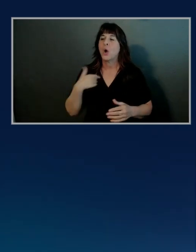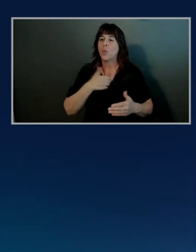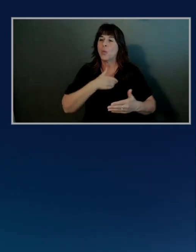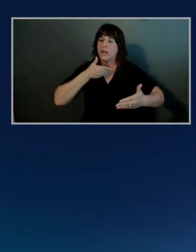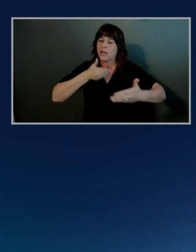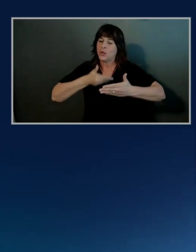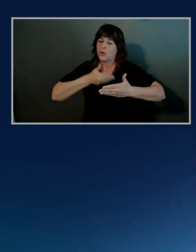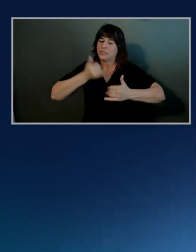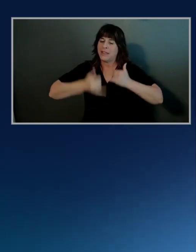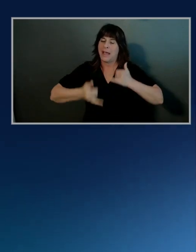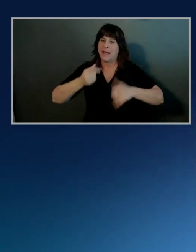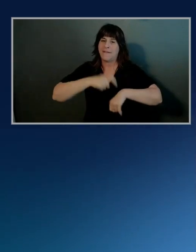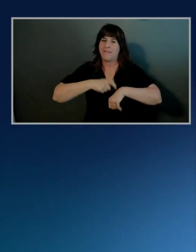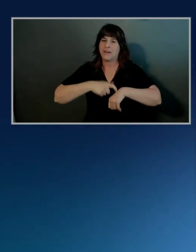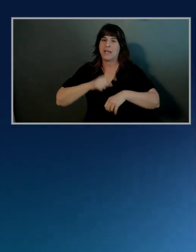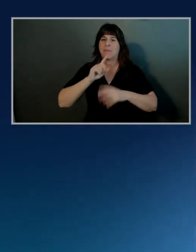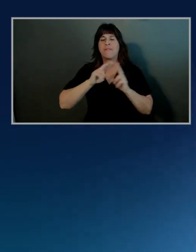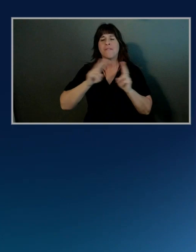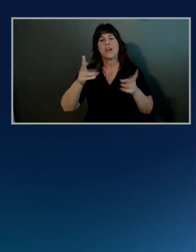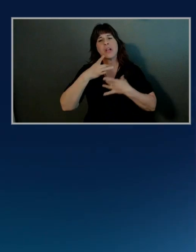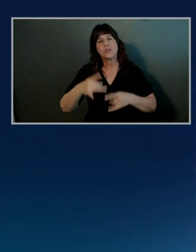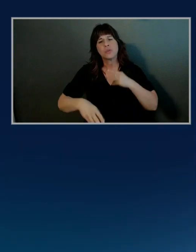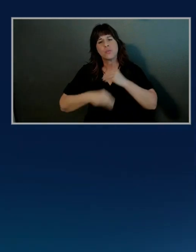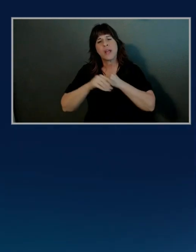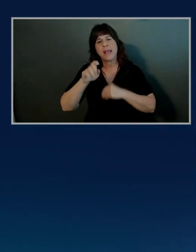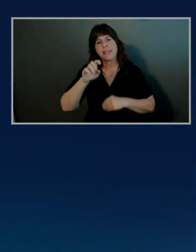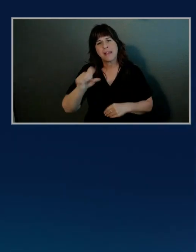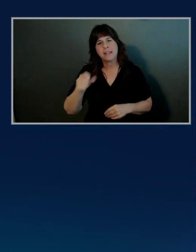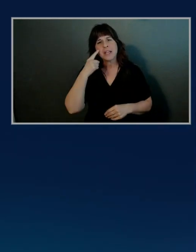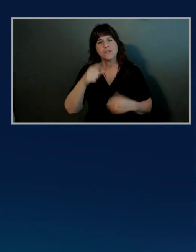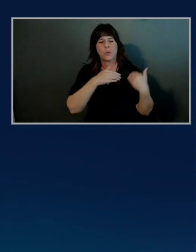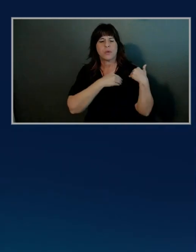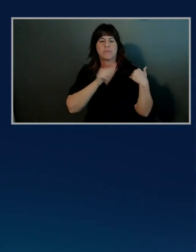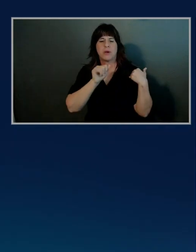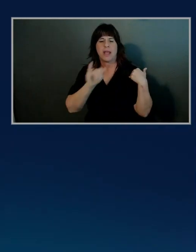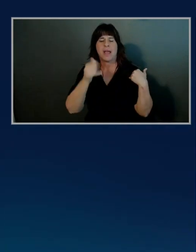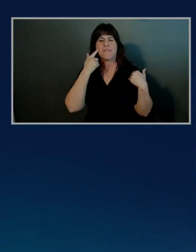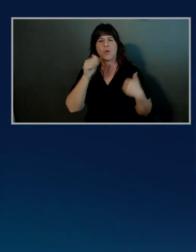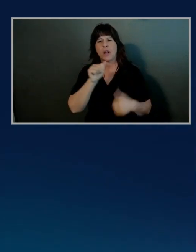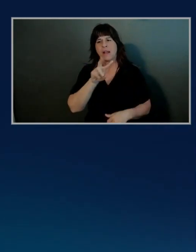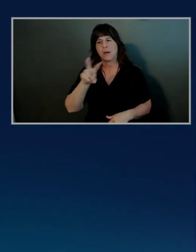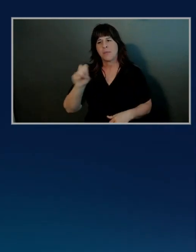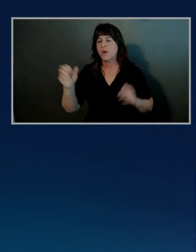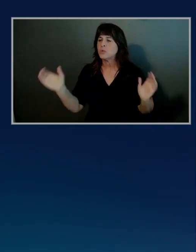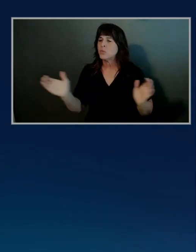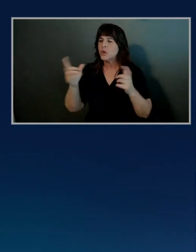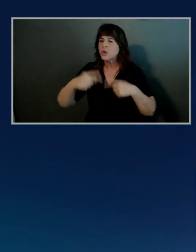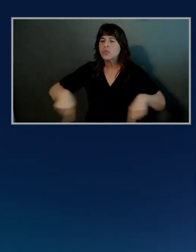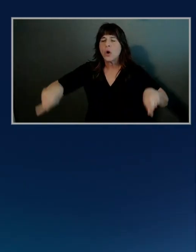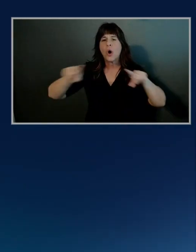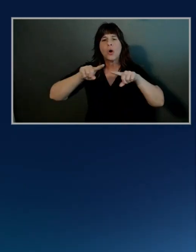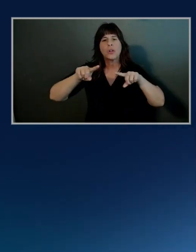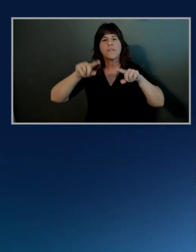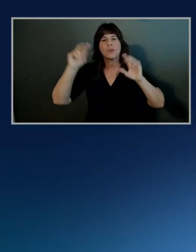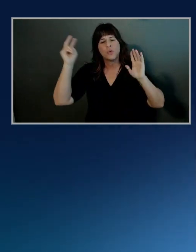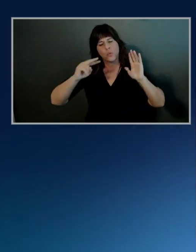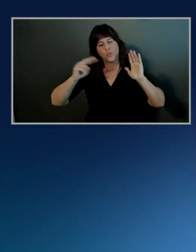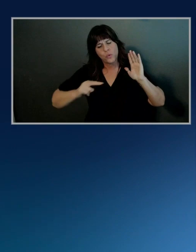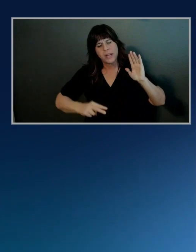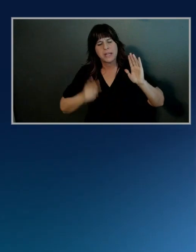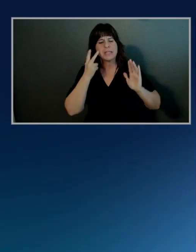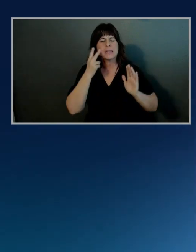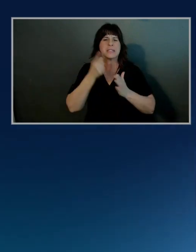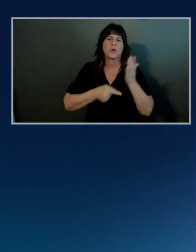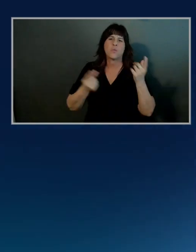This is so interesting. We dropped the links in the chat for responsible AI on AWS. Yeah, So we encourage everyone to go and check read it out. those and see what it is that we're doing.